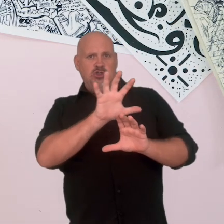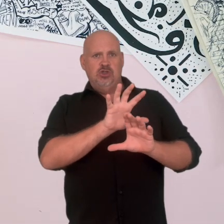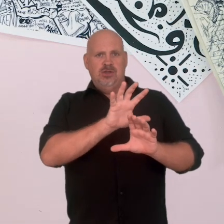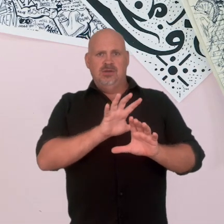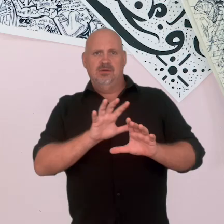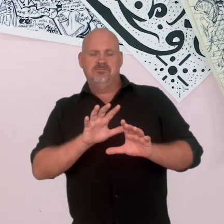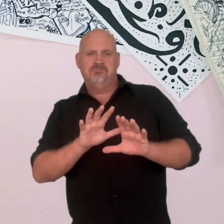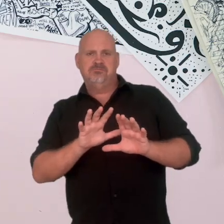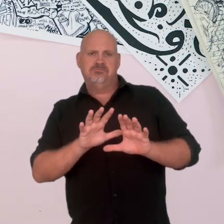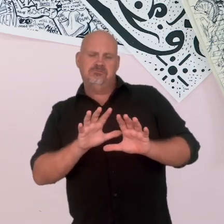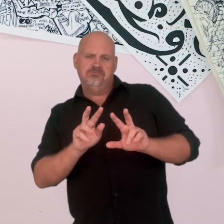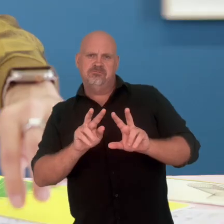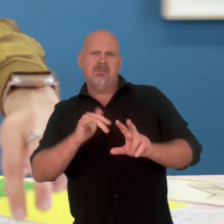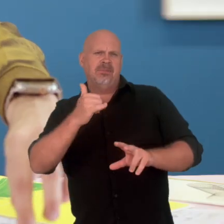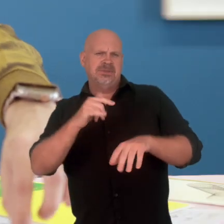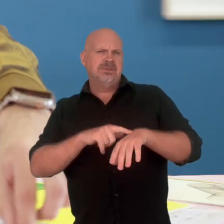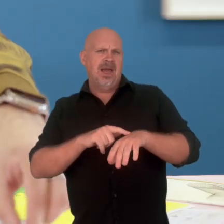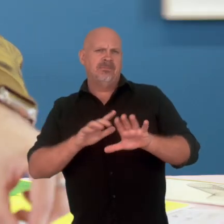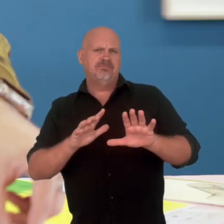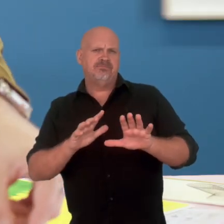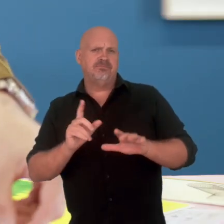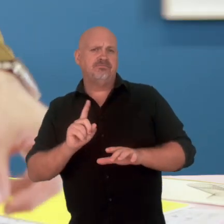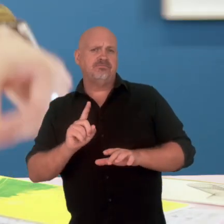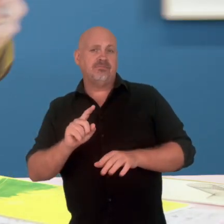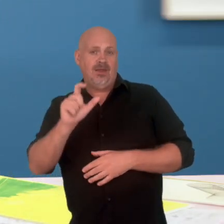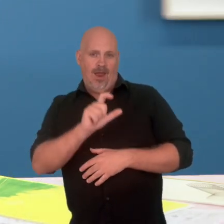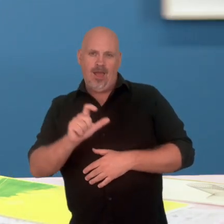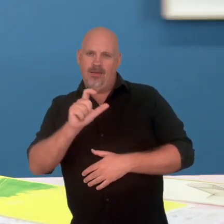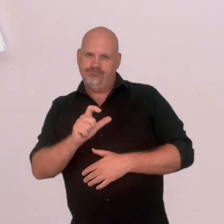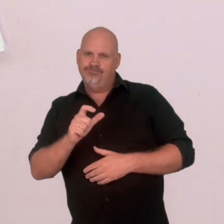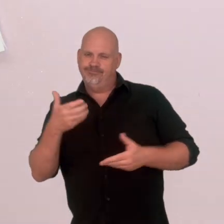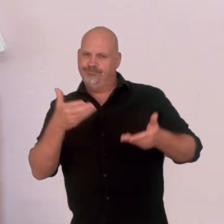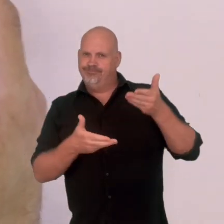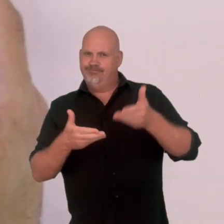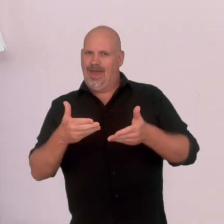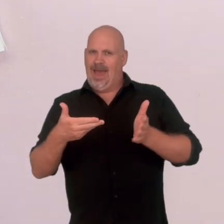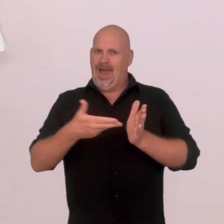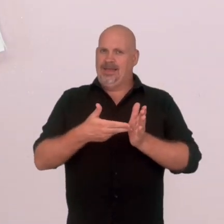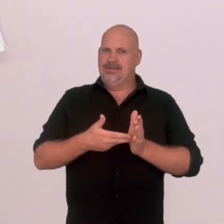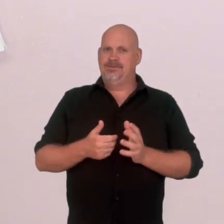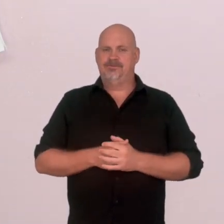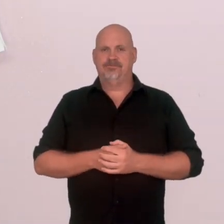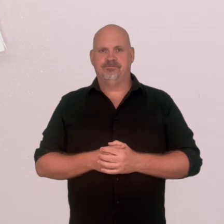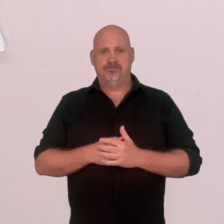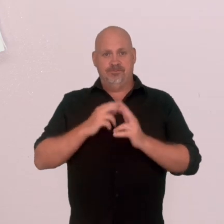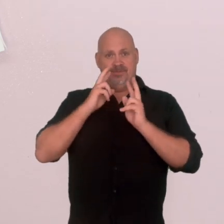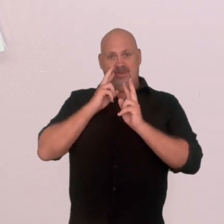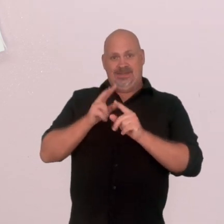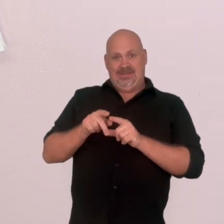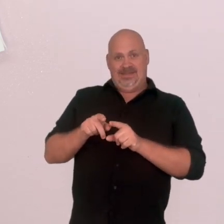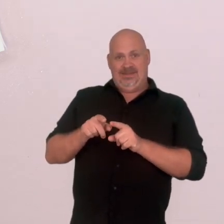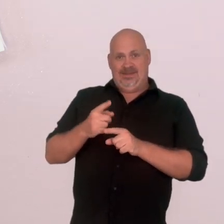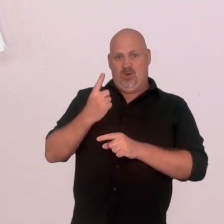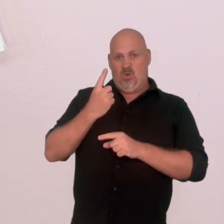it's time to add some color. If I start off here, I can see this is one